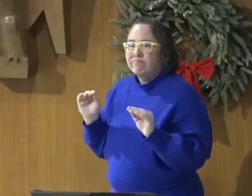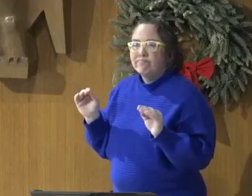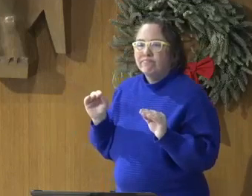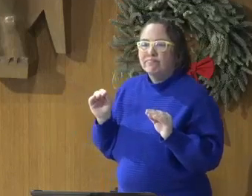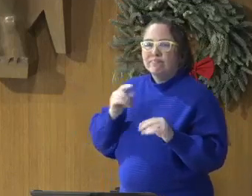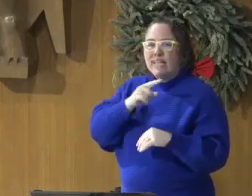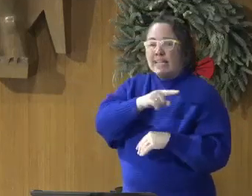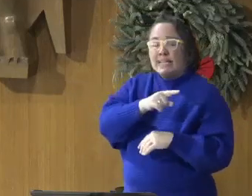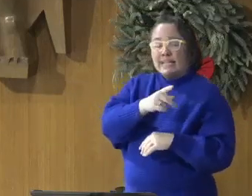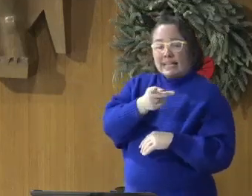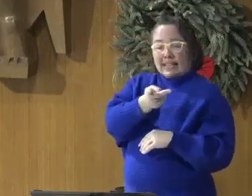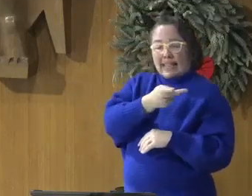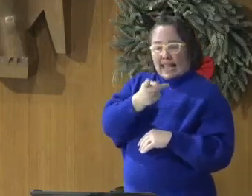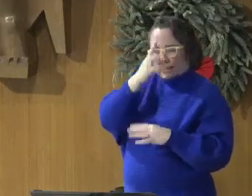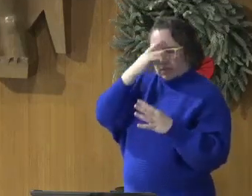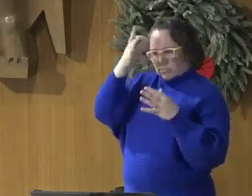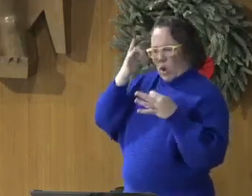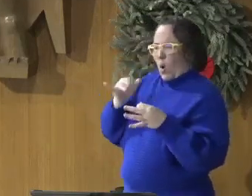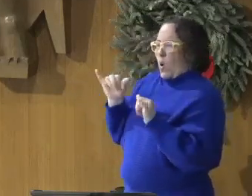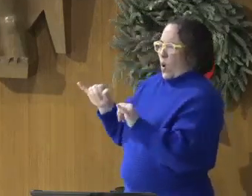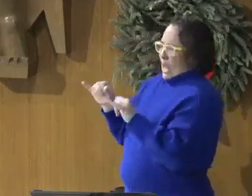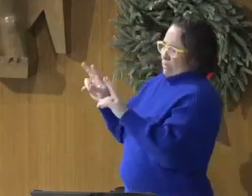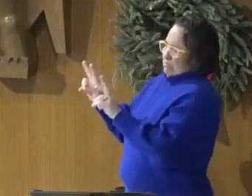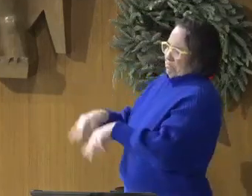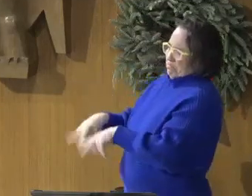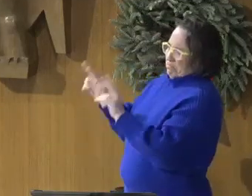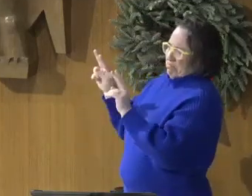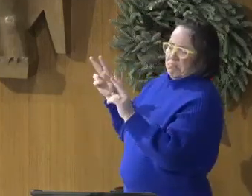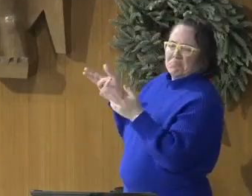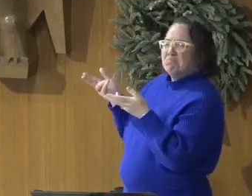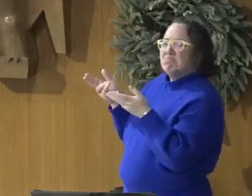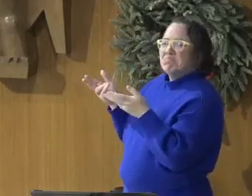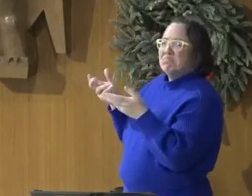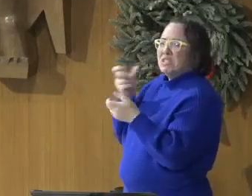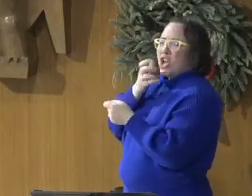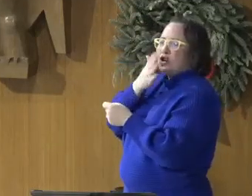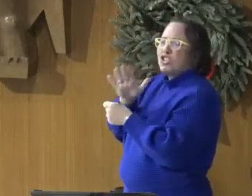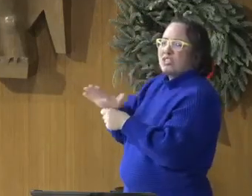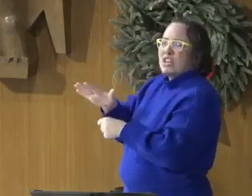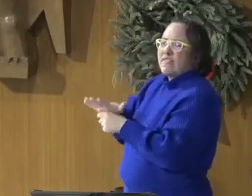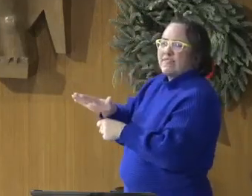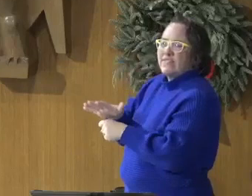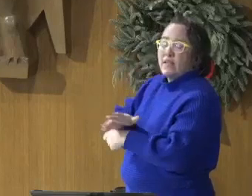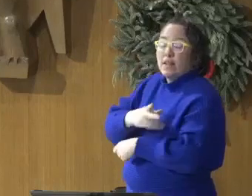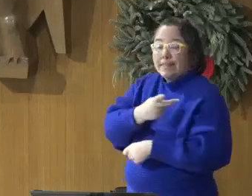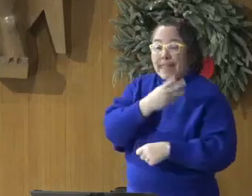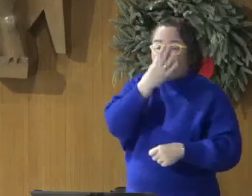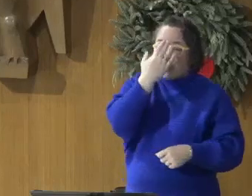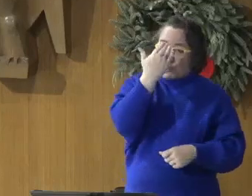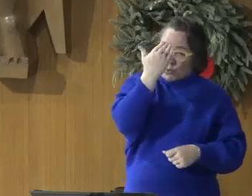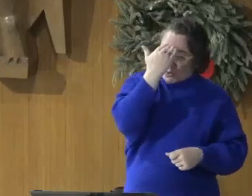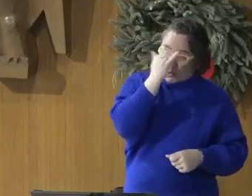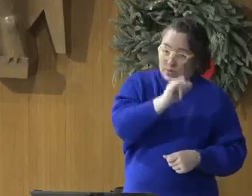let outward assumptions deter them from the blessings that they knew this child deserved.